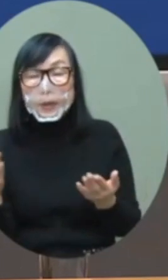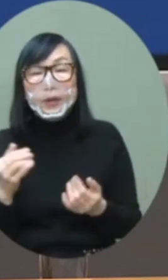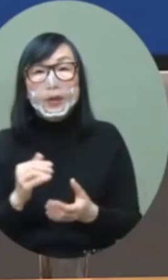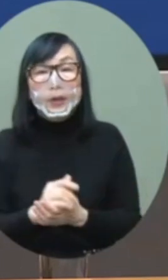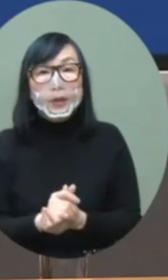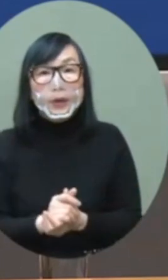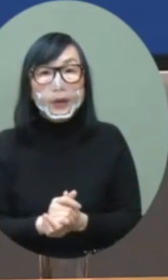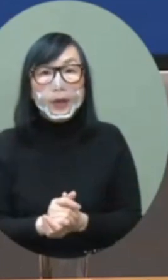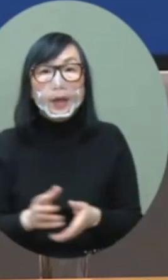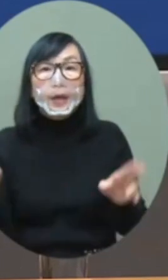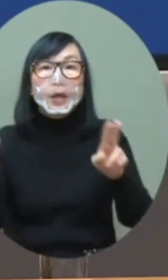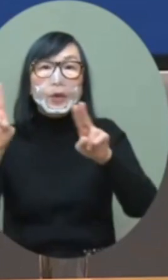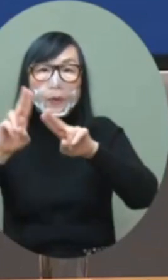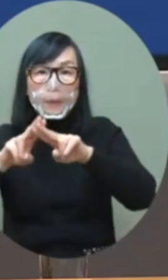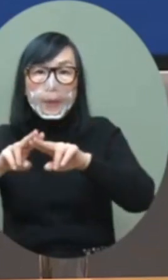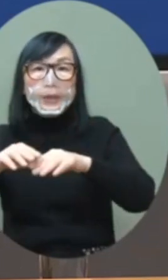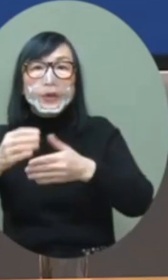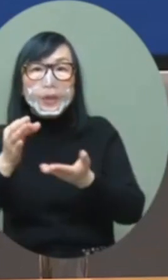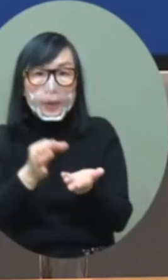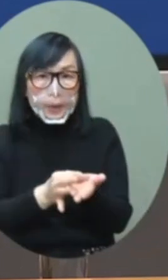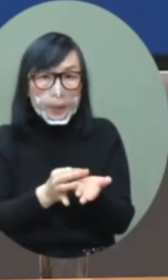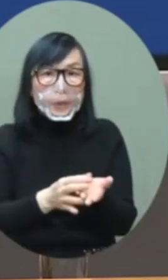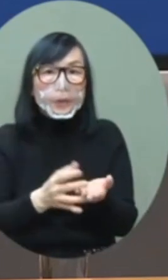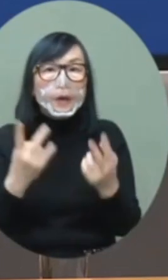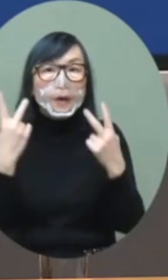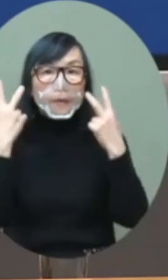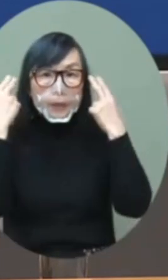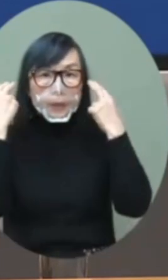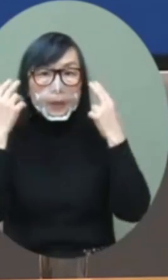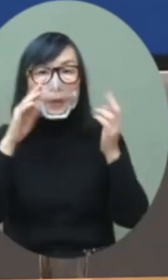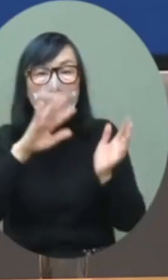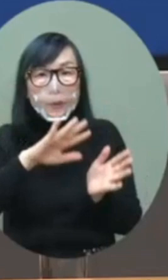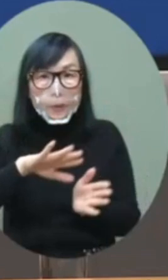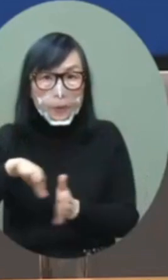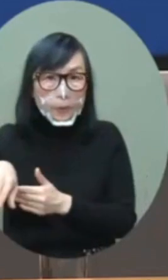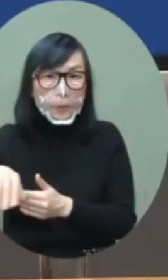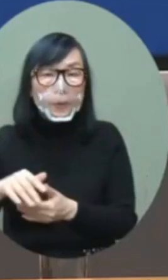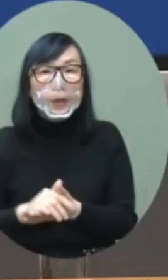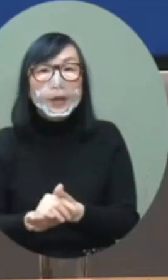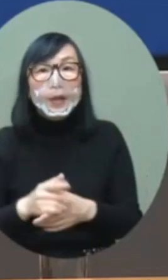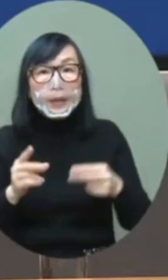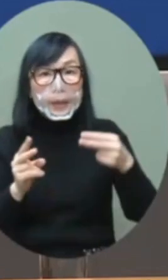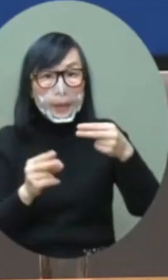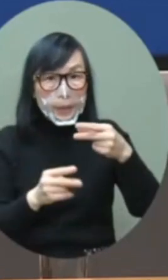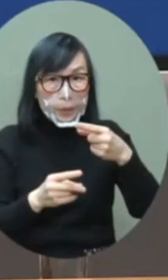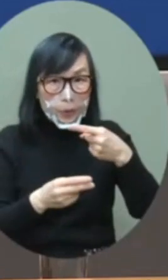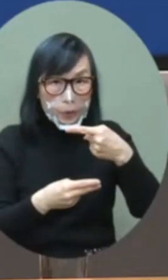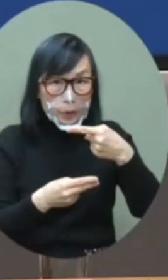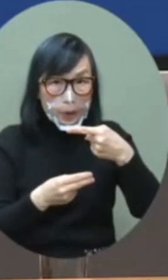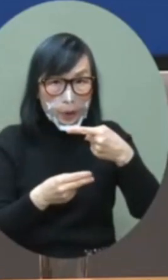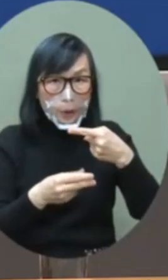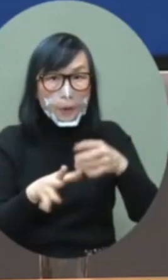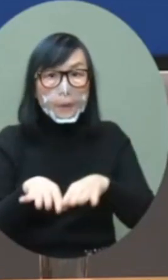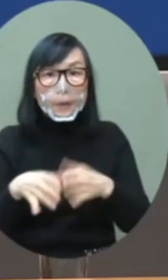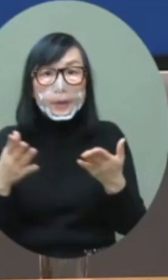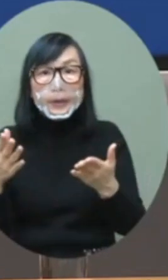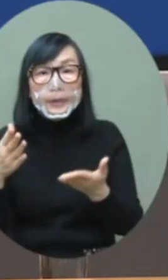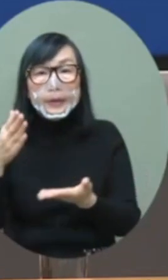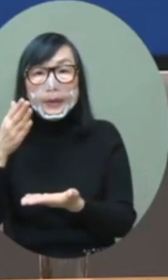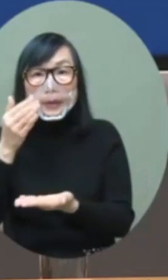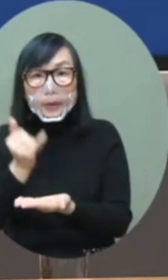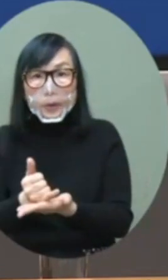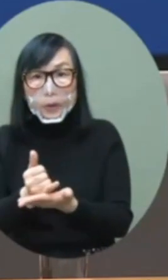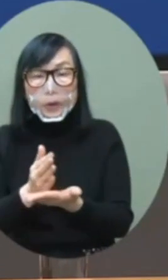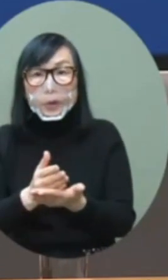And evening dine-in was suspended from the 7th of January. That was well before the Chinese New Year,